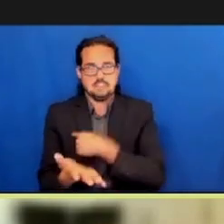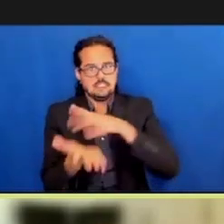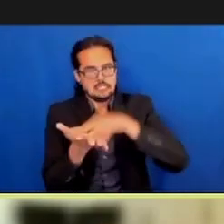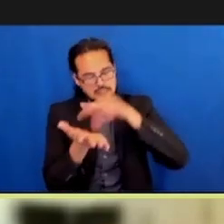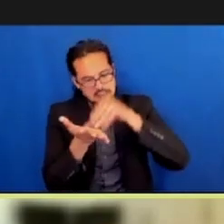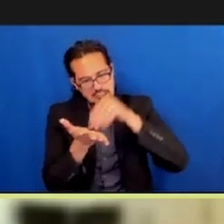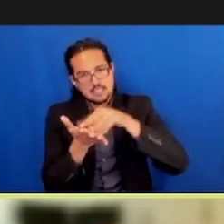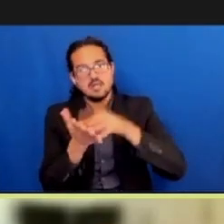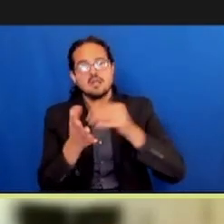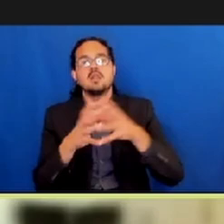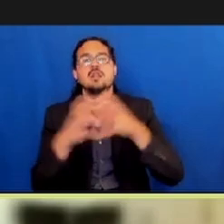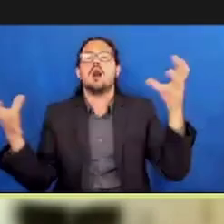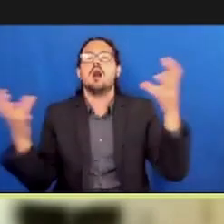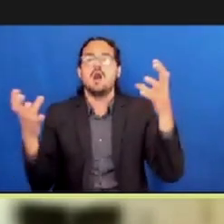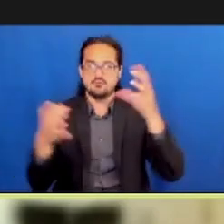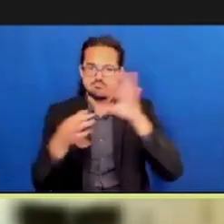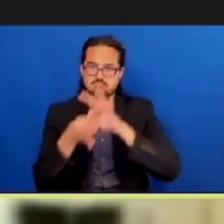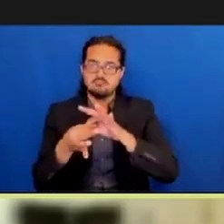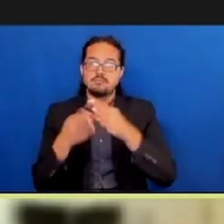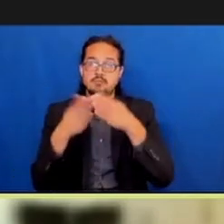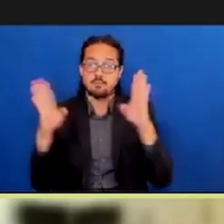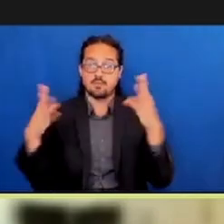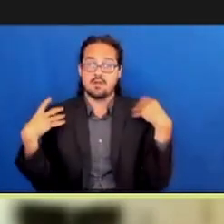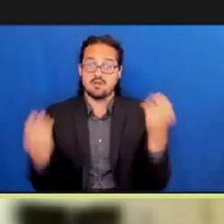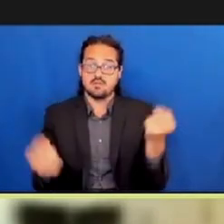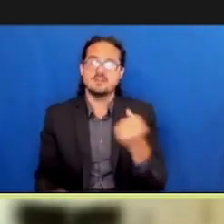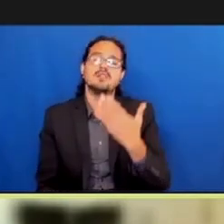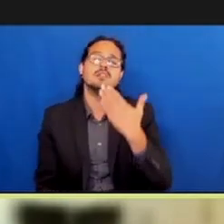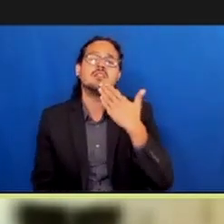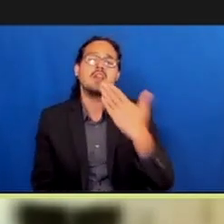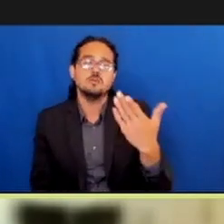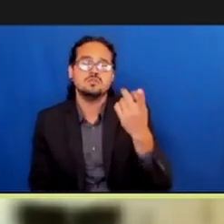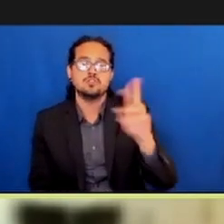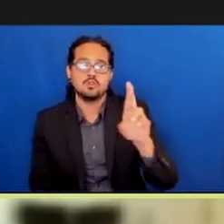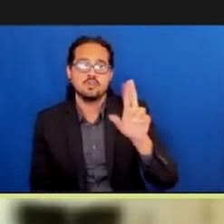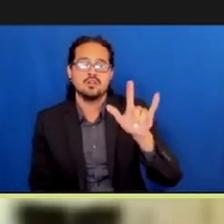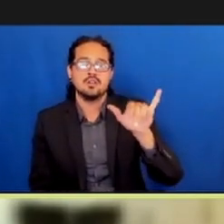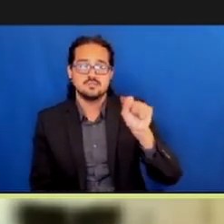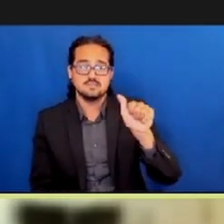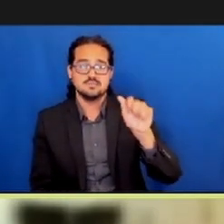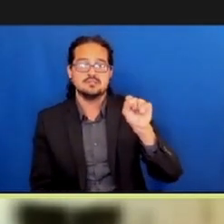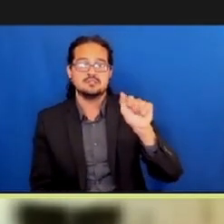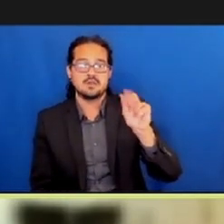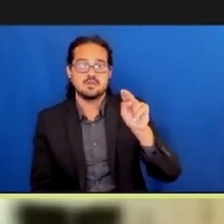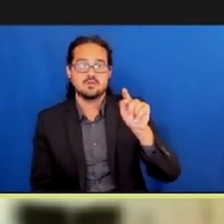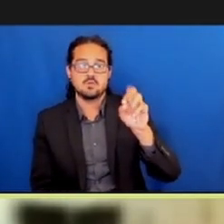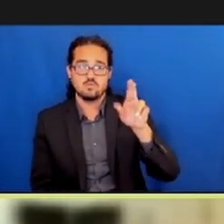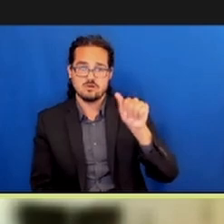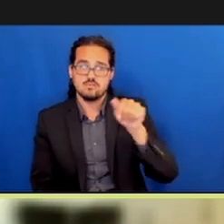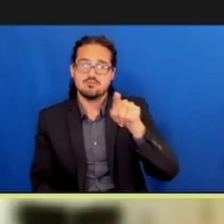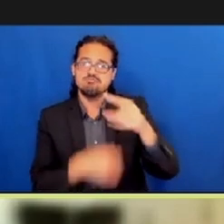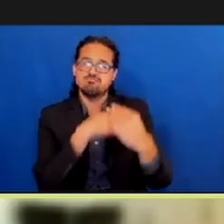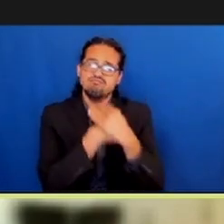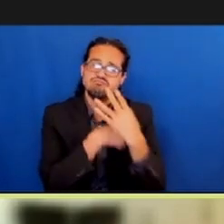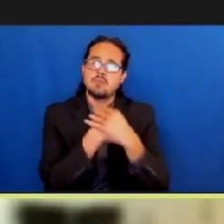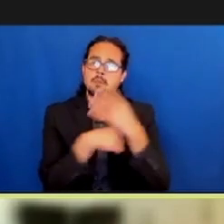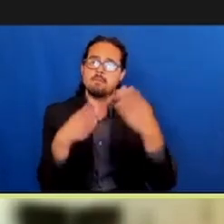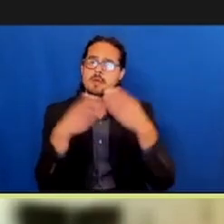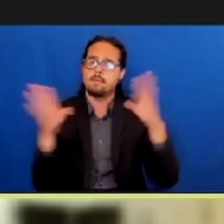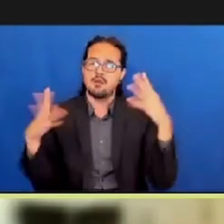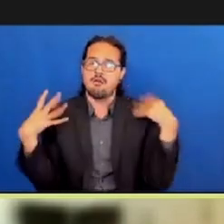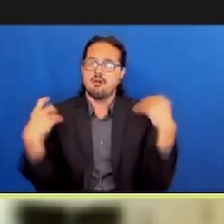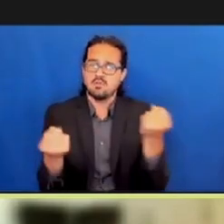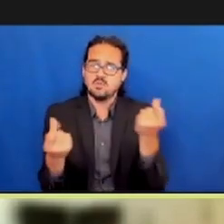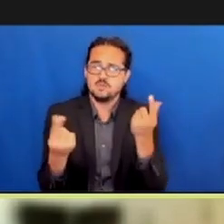So a number of us have not laughed, but sort of commiserated that COVID is mostly science. The advice we give, mostly science with a good dose of